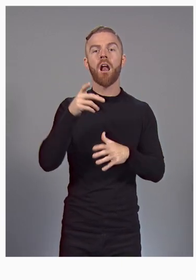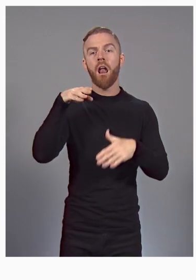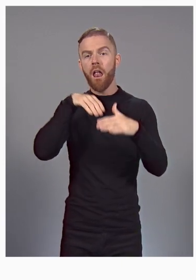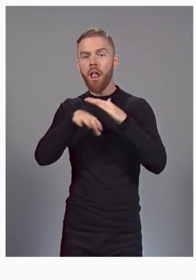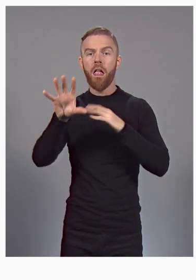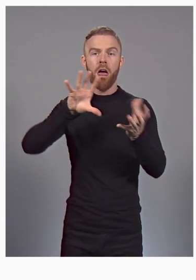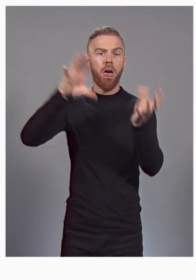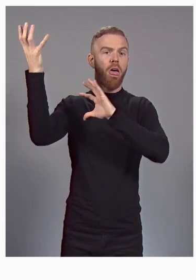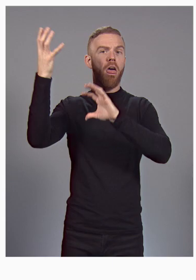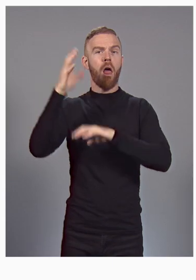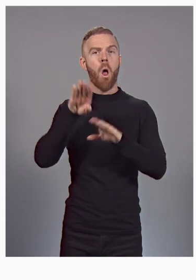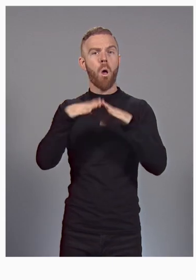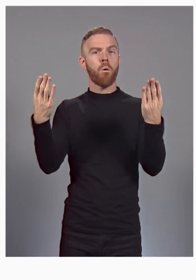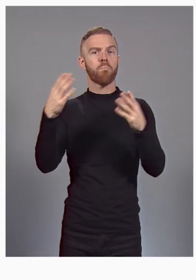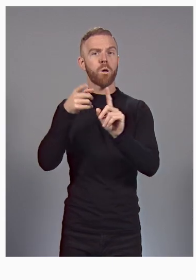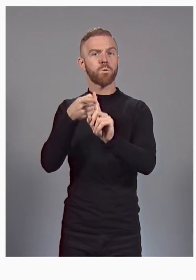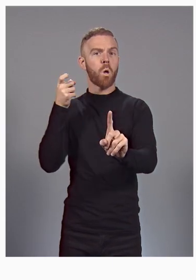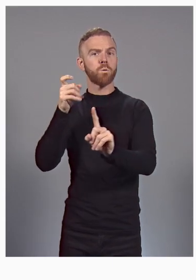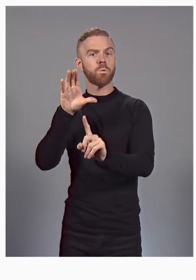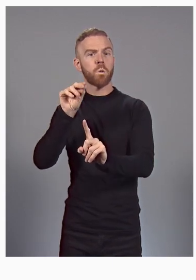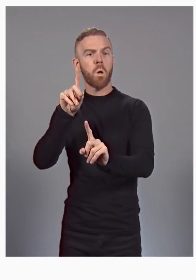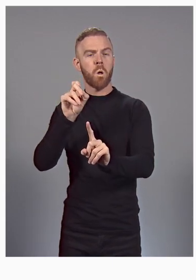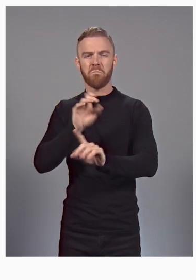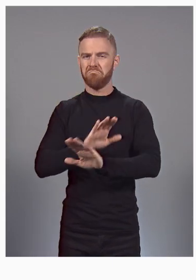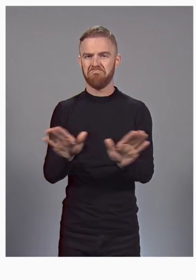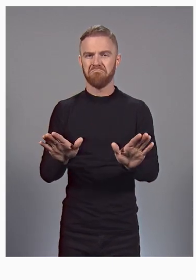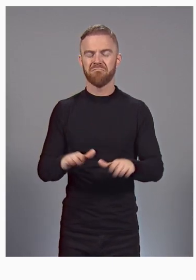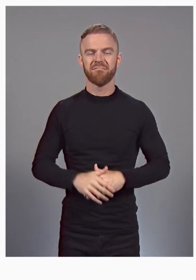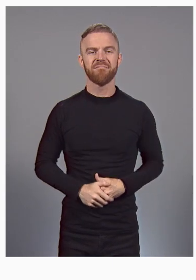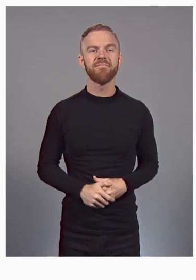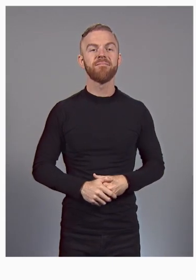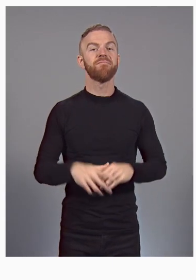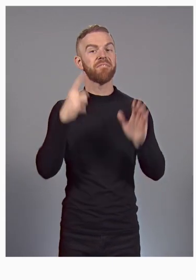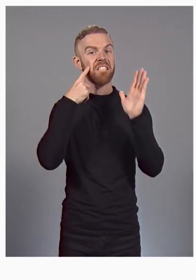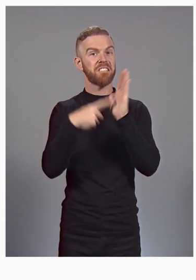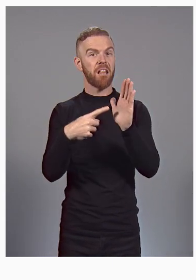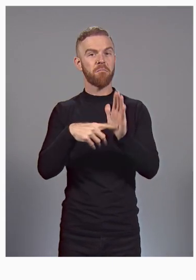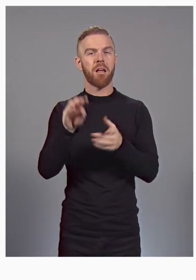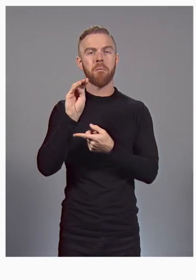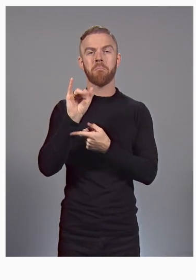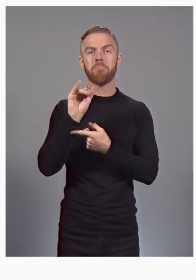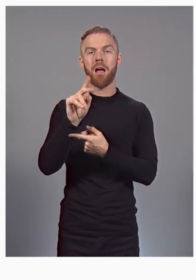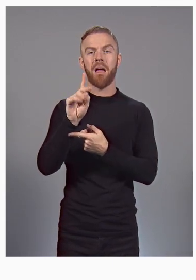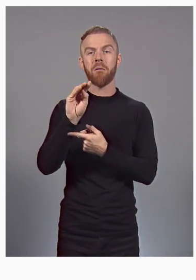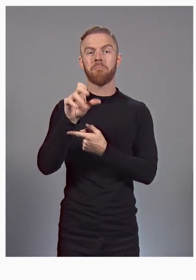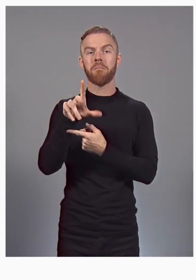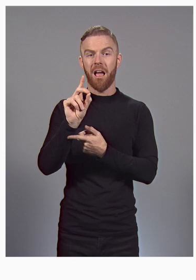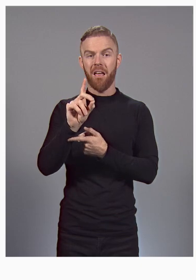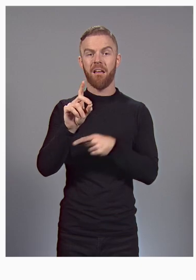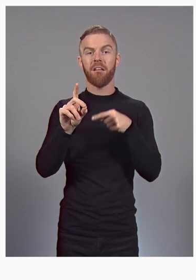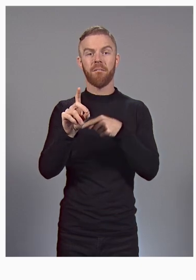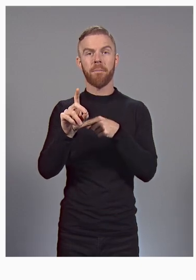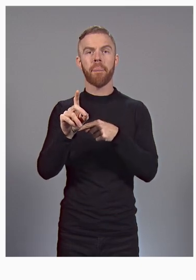open source. Take, for example, MindMeld, the shuffle service powering BigQuery and